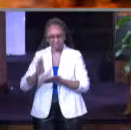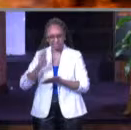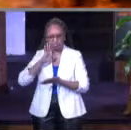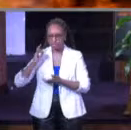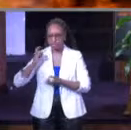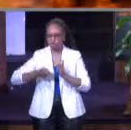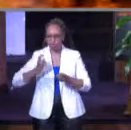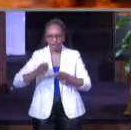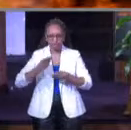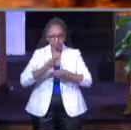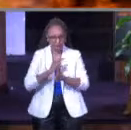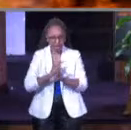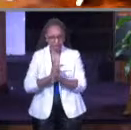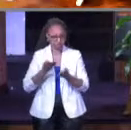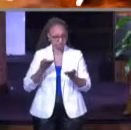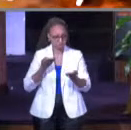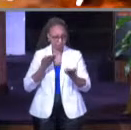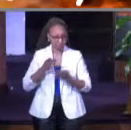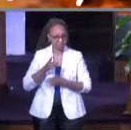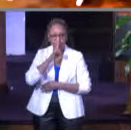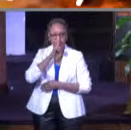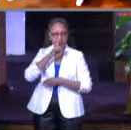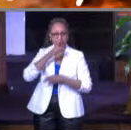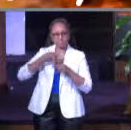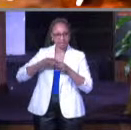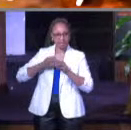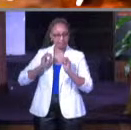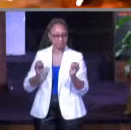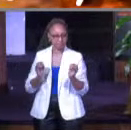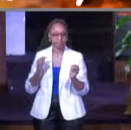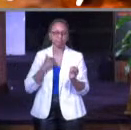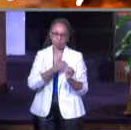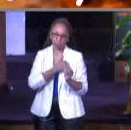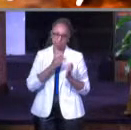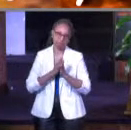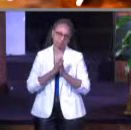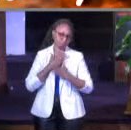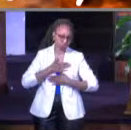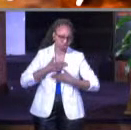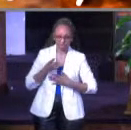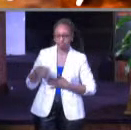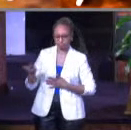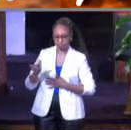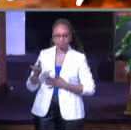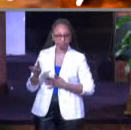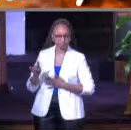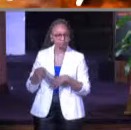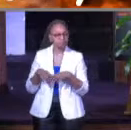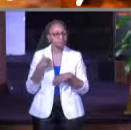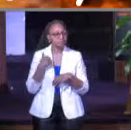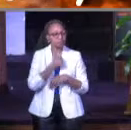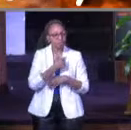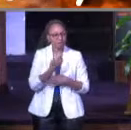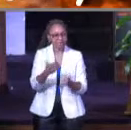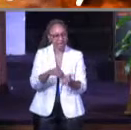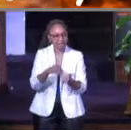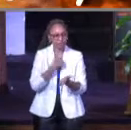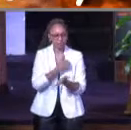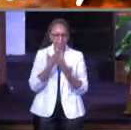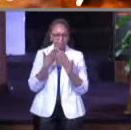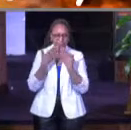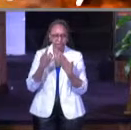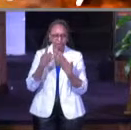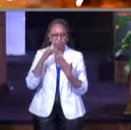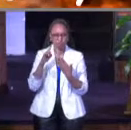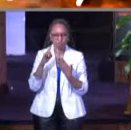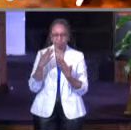and services anonymously, and we appreciate you as well. Again, thank you to the generosity of